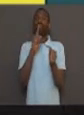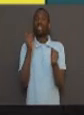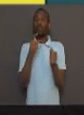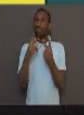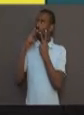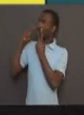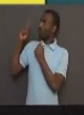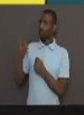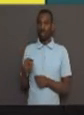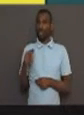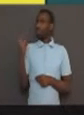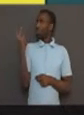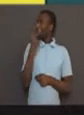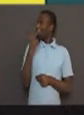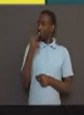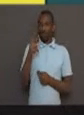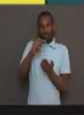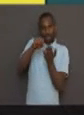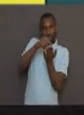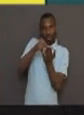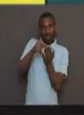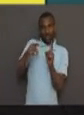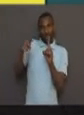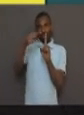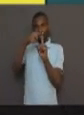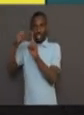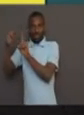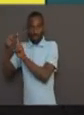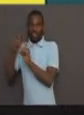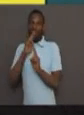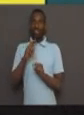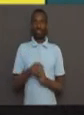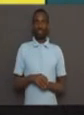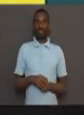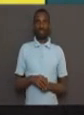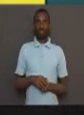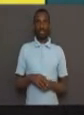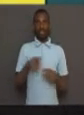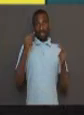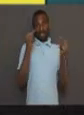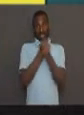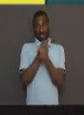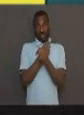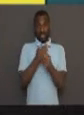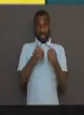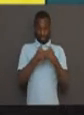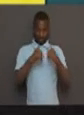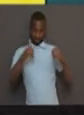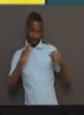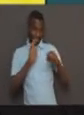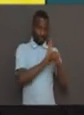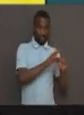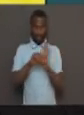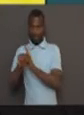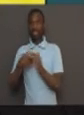tritium. The nuclei, both positively charged, naturally